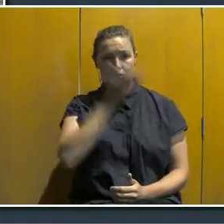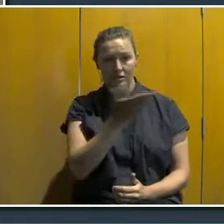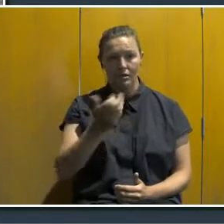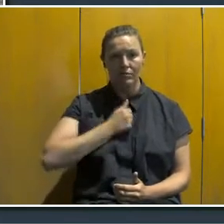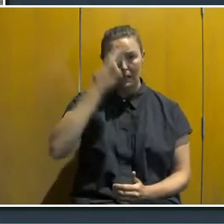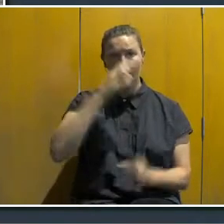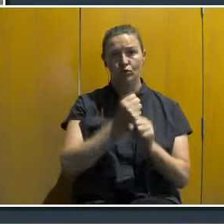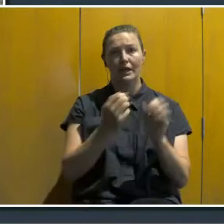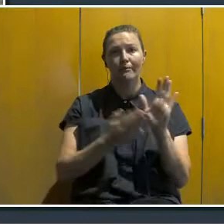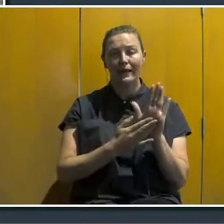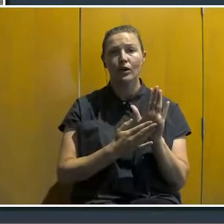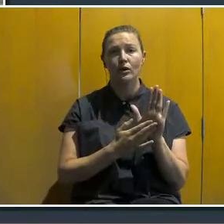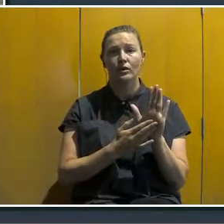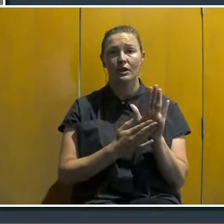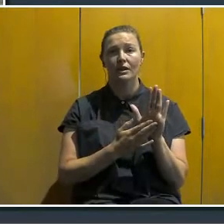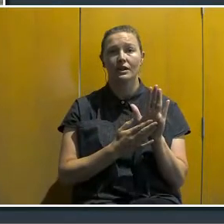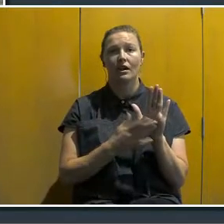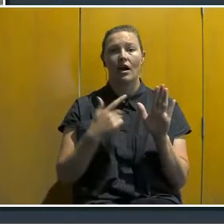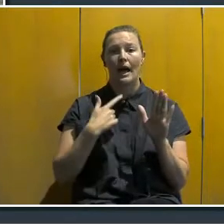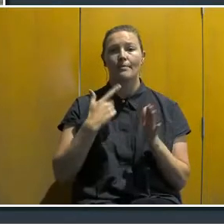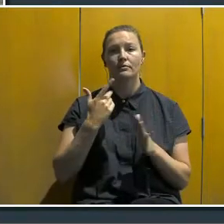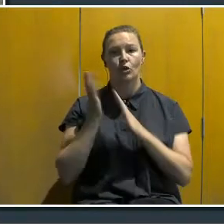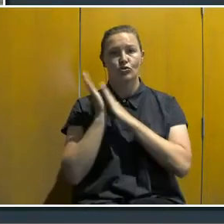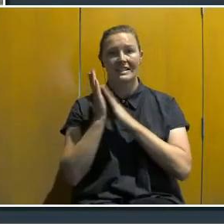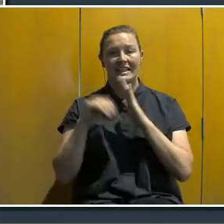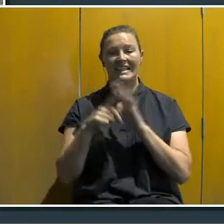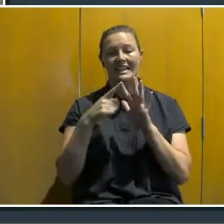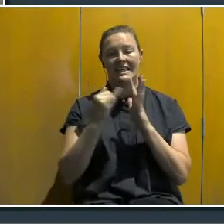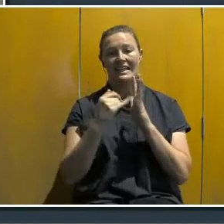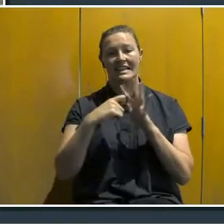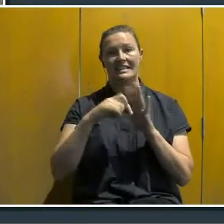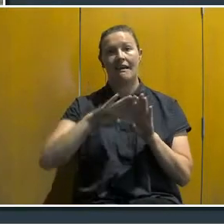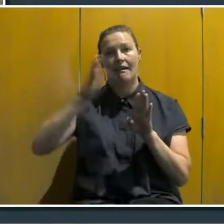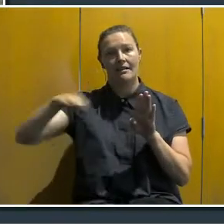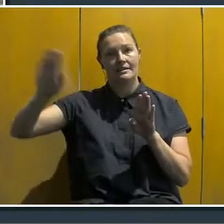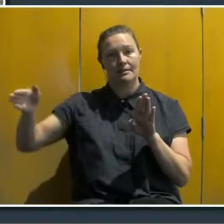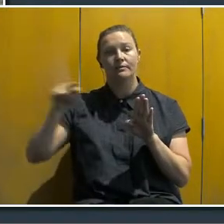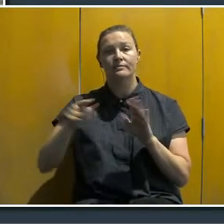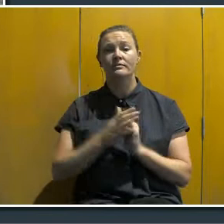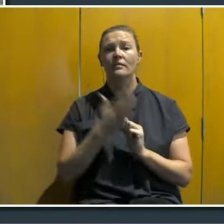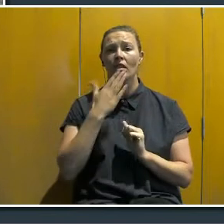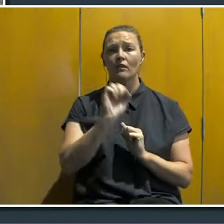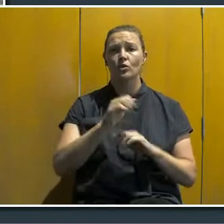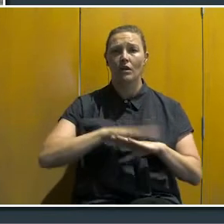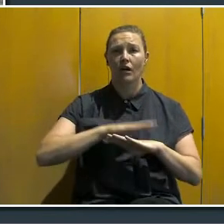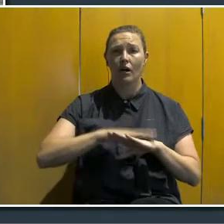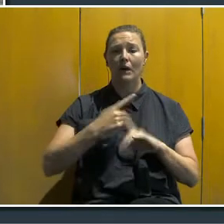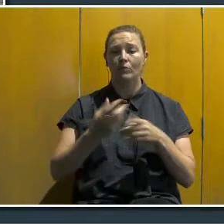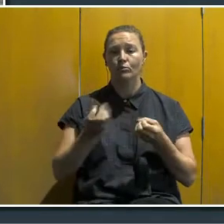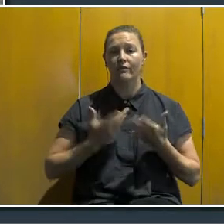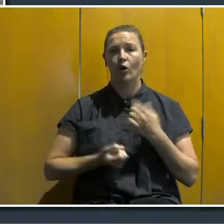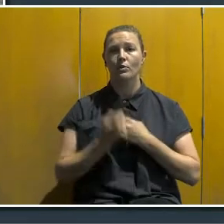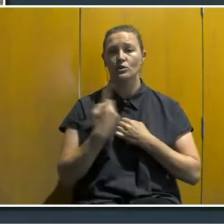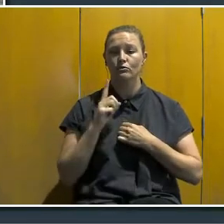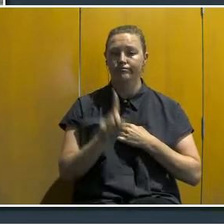Greg Macklow and I'm a resident in Esk Hills. Thank you all for your time and the opportunity to